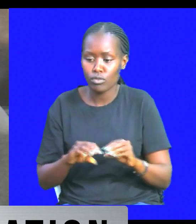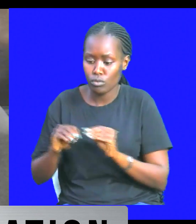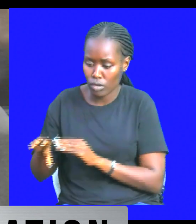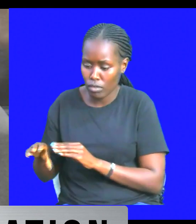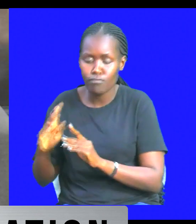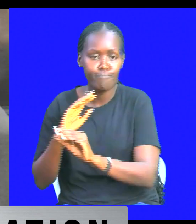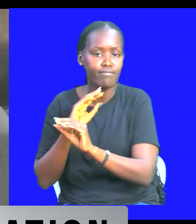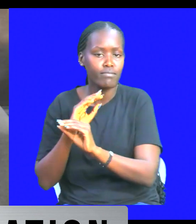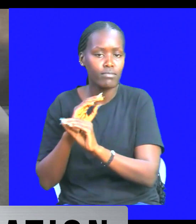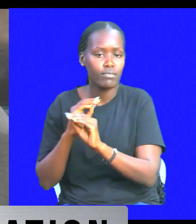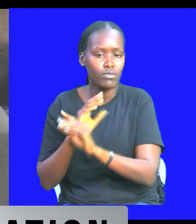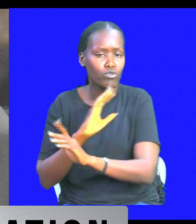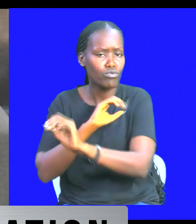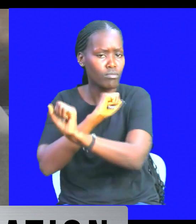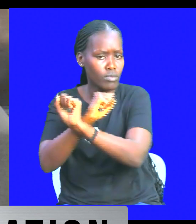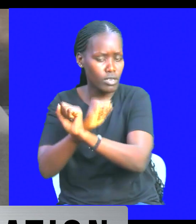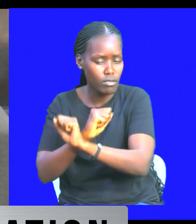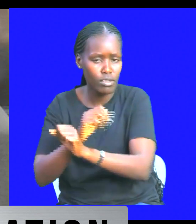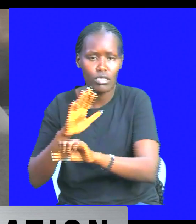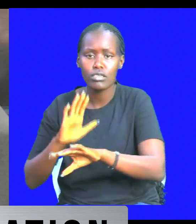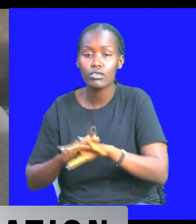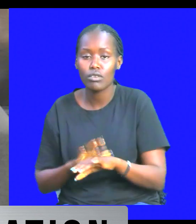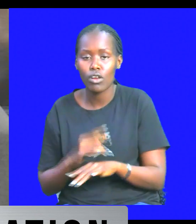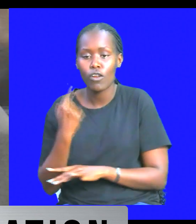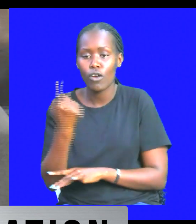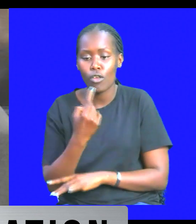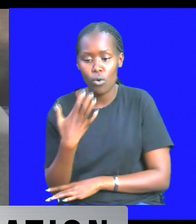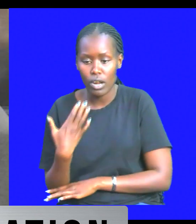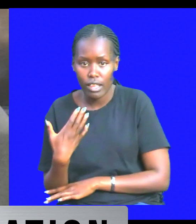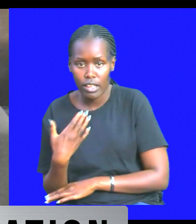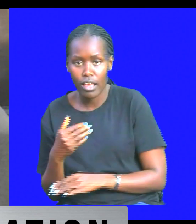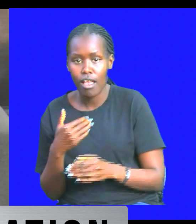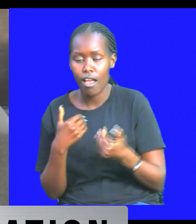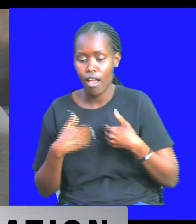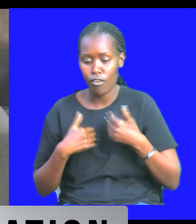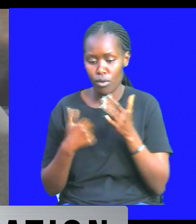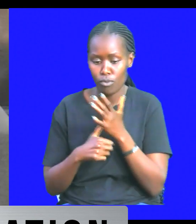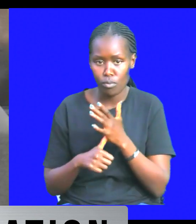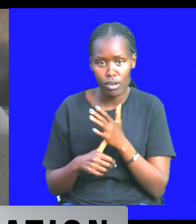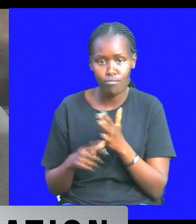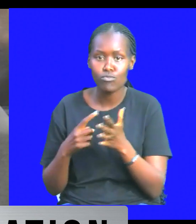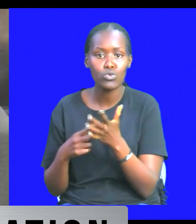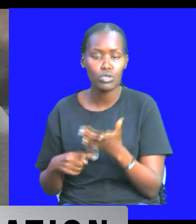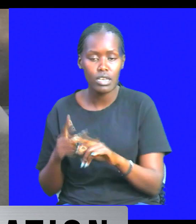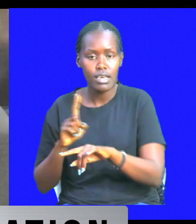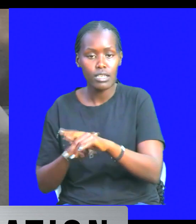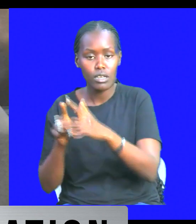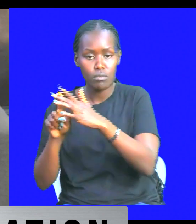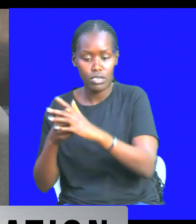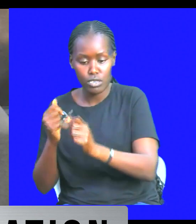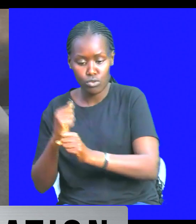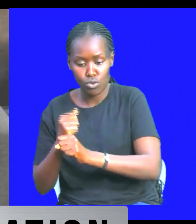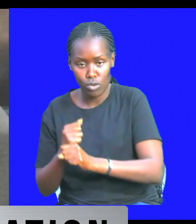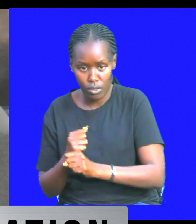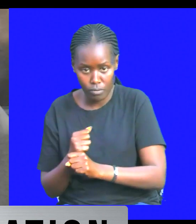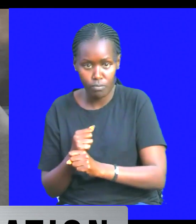preventive, which is a good thing to do. The only thing that I would have a problem with is that when they start doing these things, they